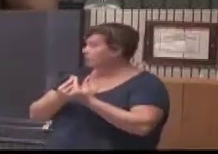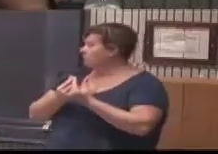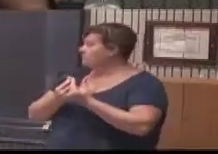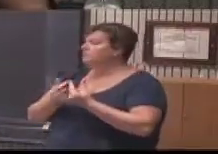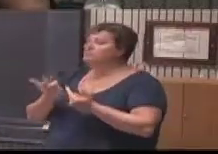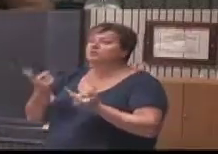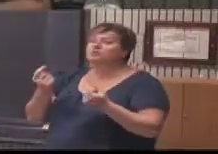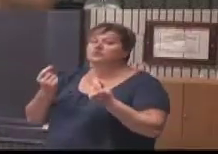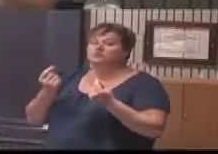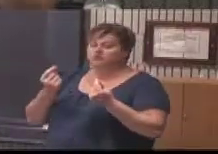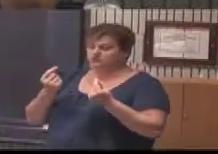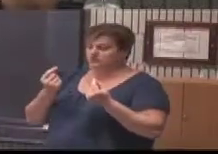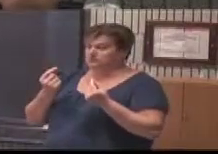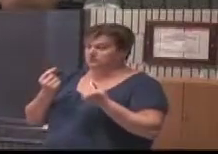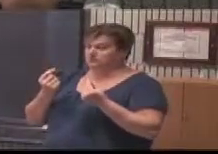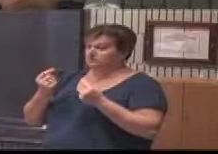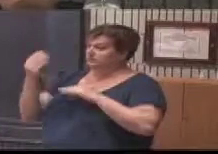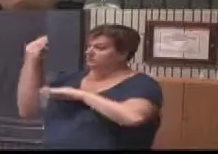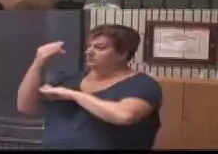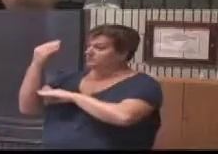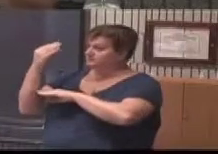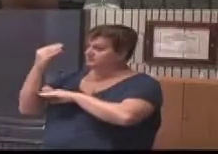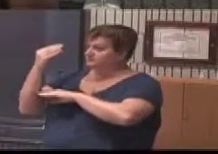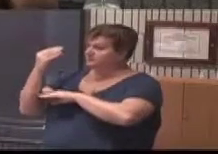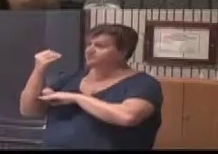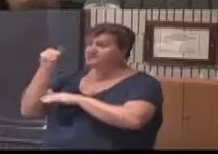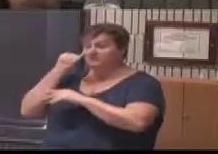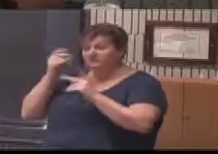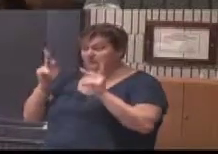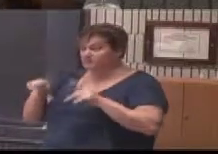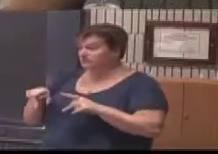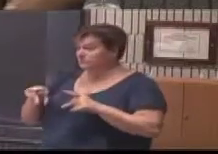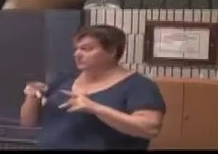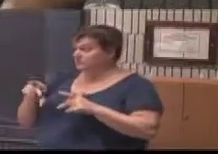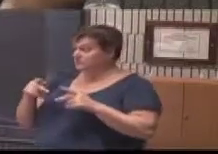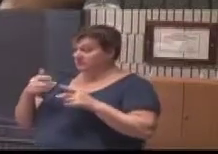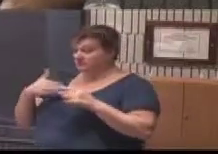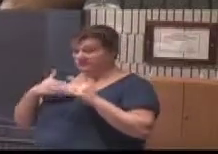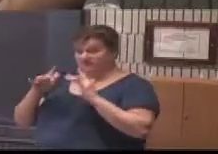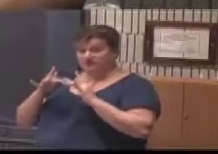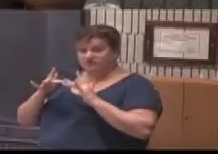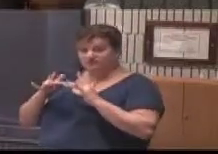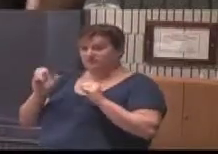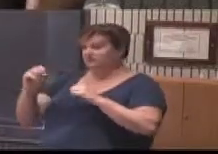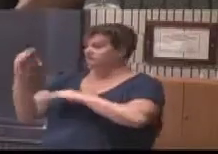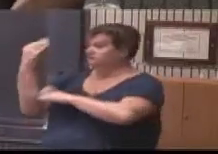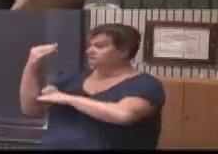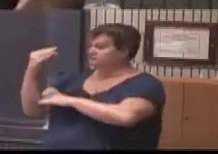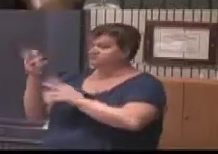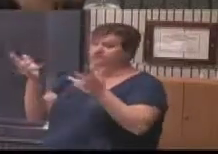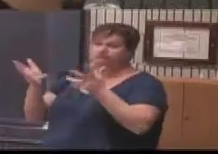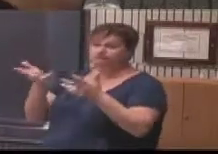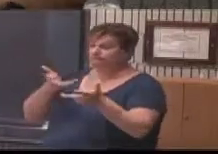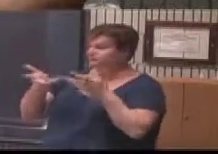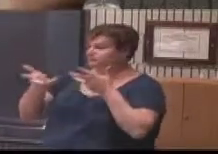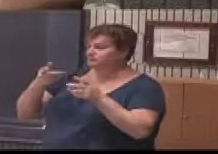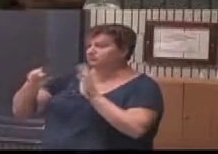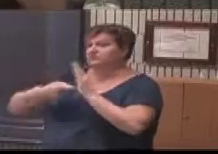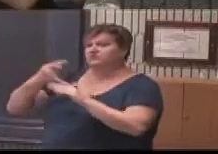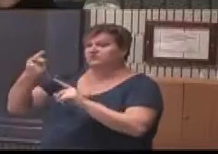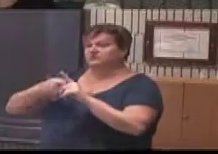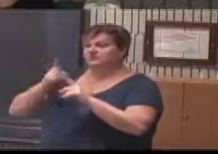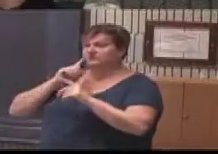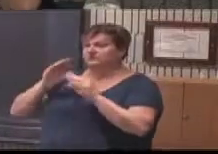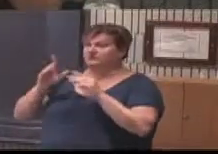we have sent people web cameras. And if someone has internet access, they can join us once a month